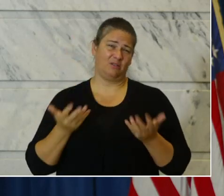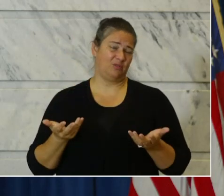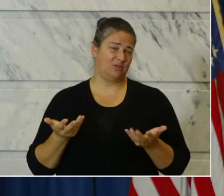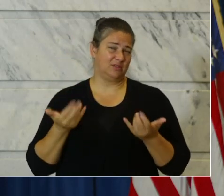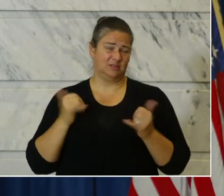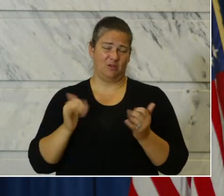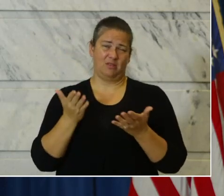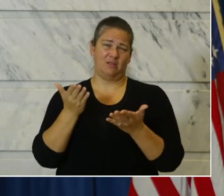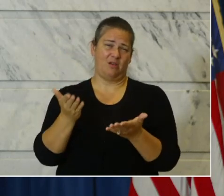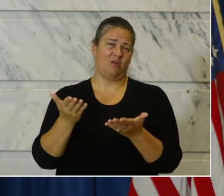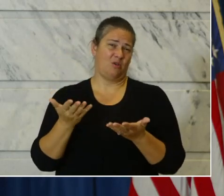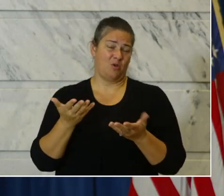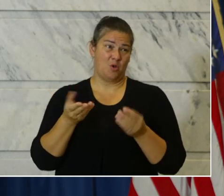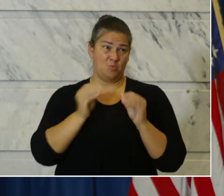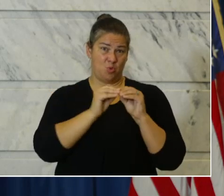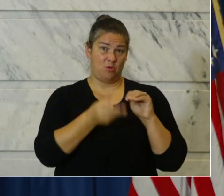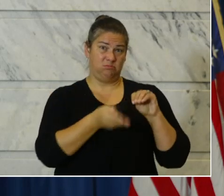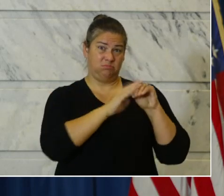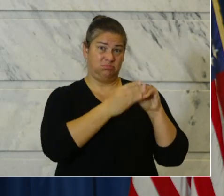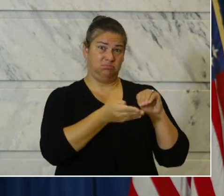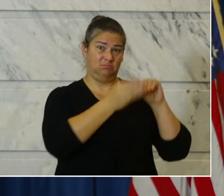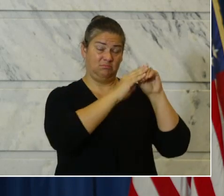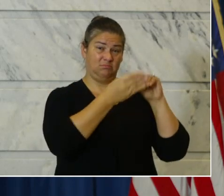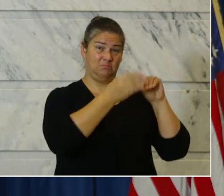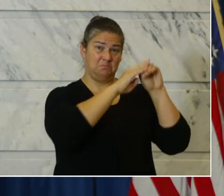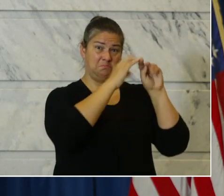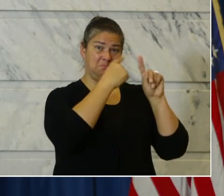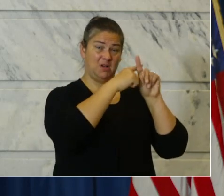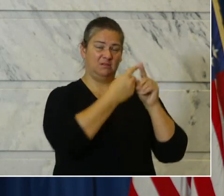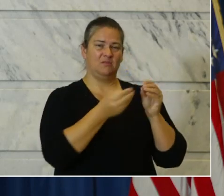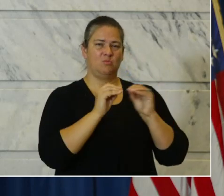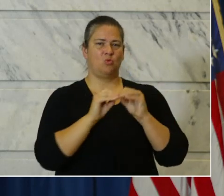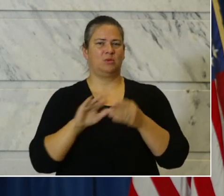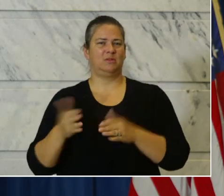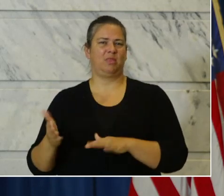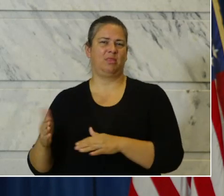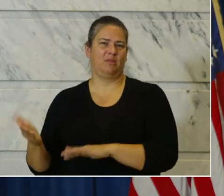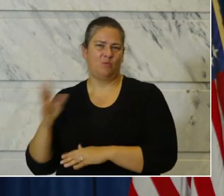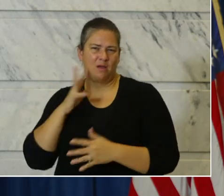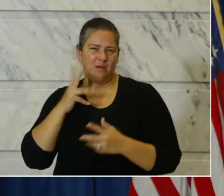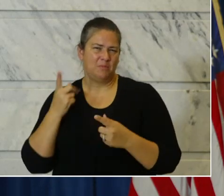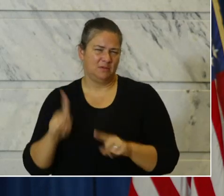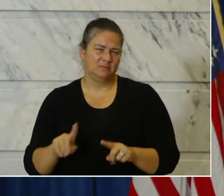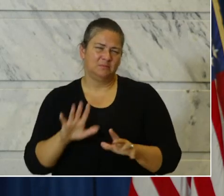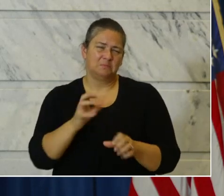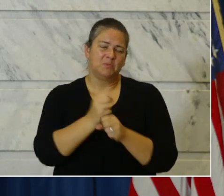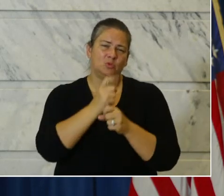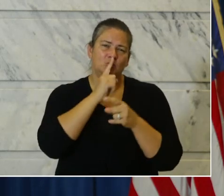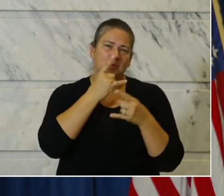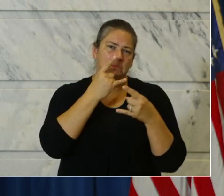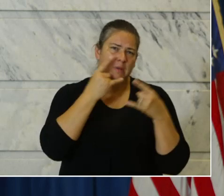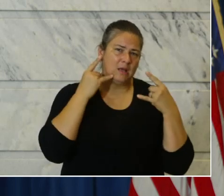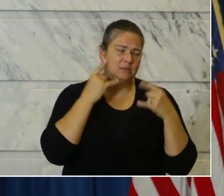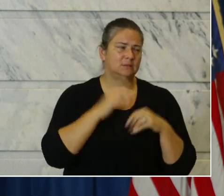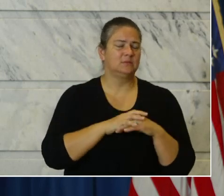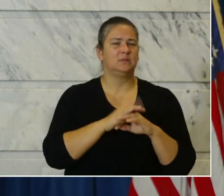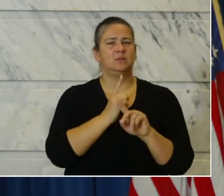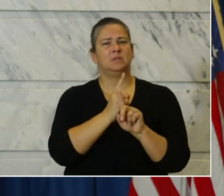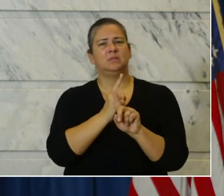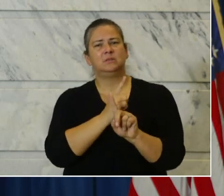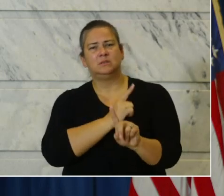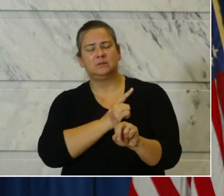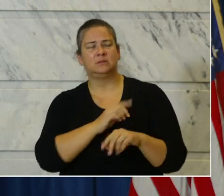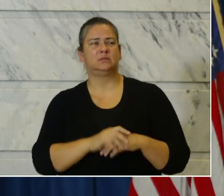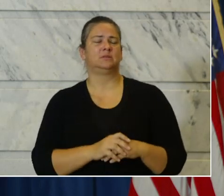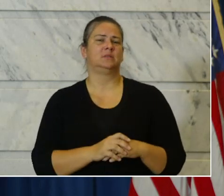cases, the more Kentuckians we lose. So let's make sure we wear that mask, we socially distance, we cut our